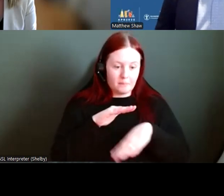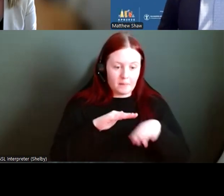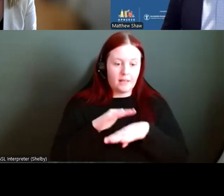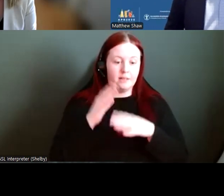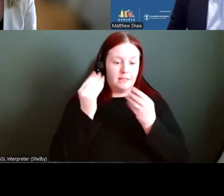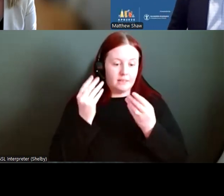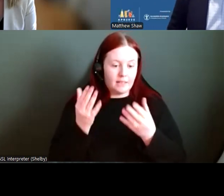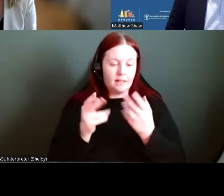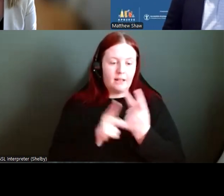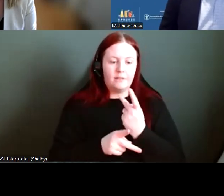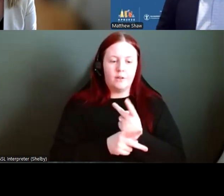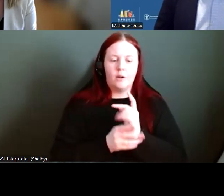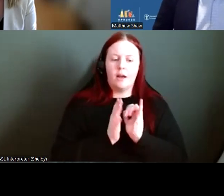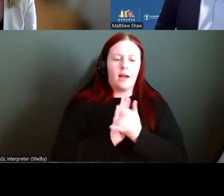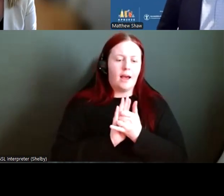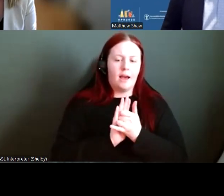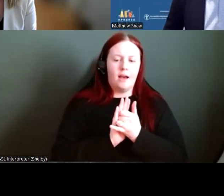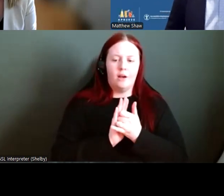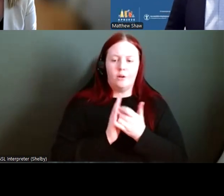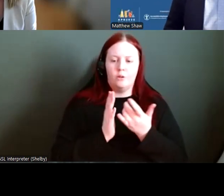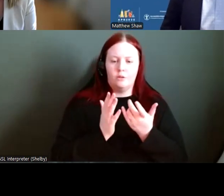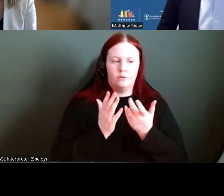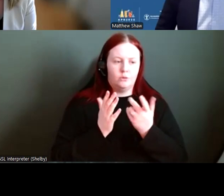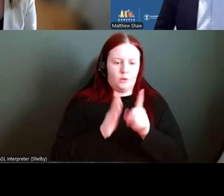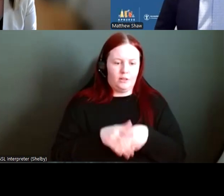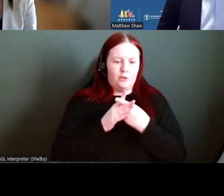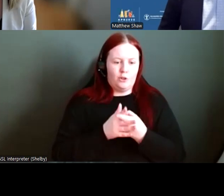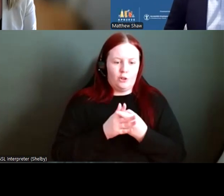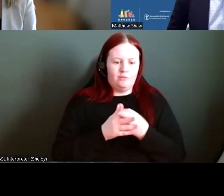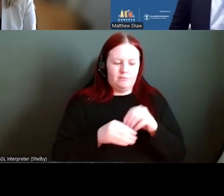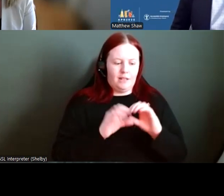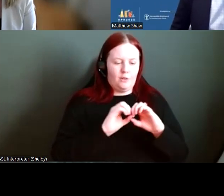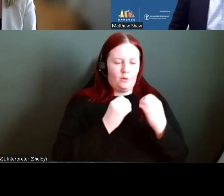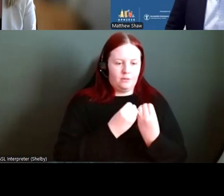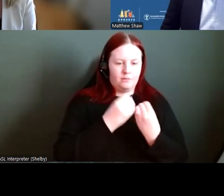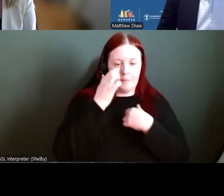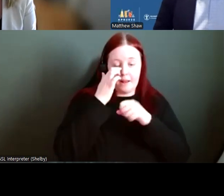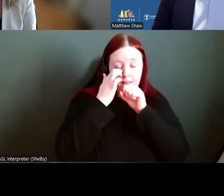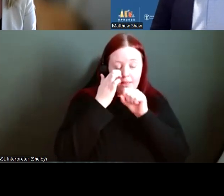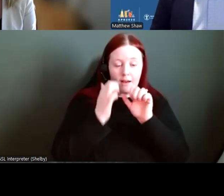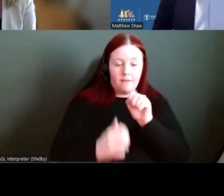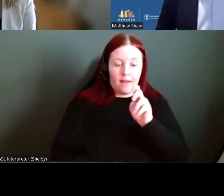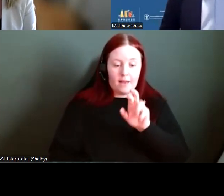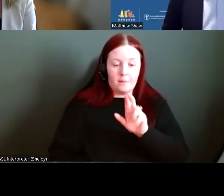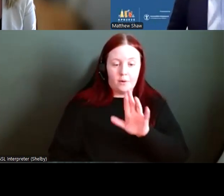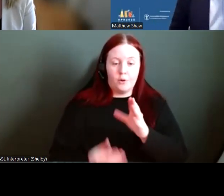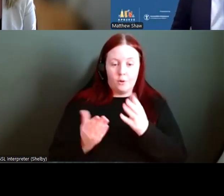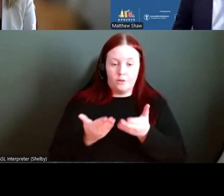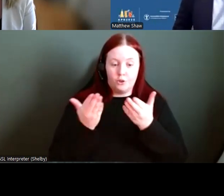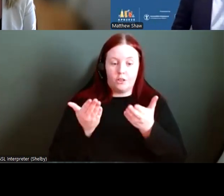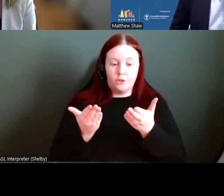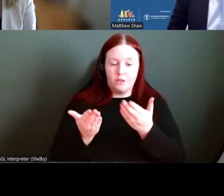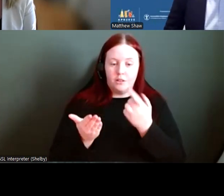do I best embark on this within the organization? I love Amber's suggestion around finding that